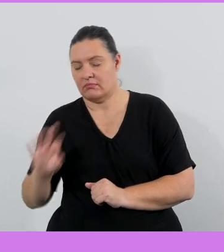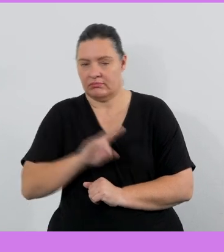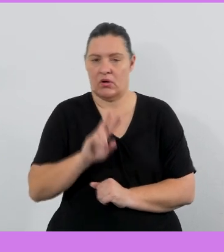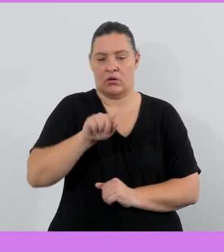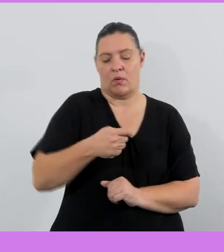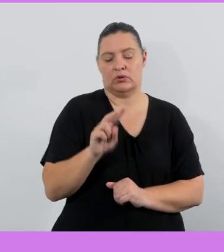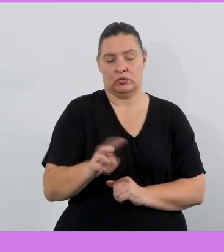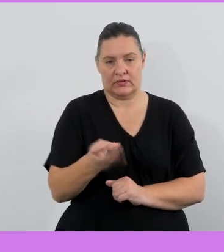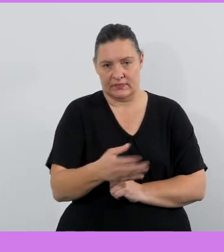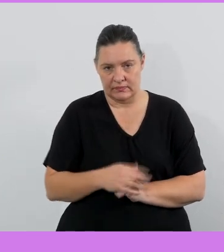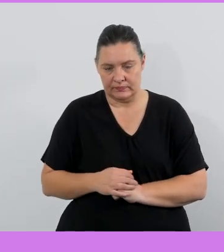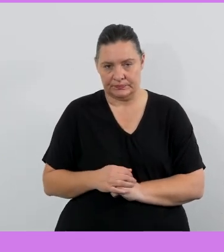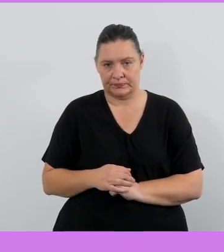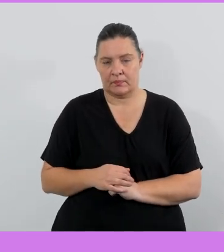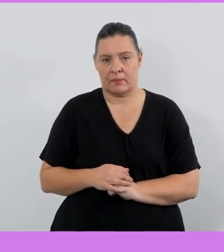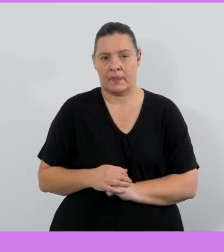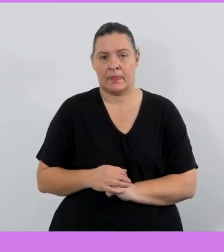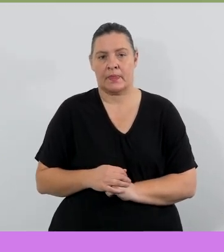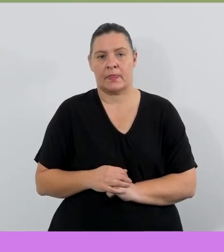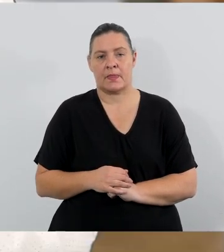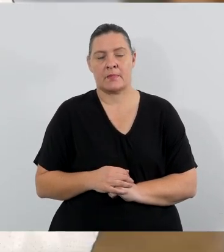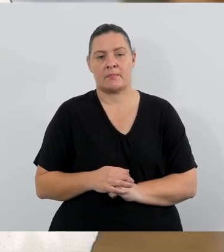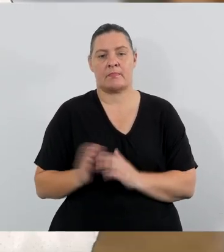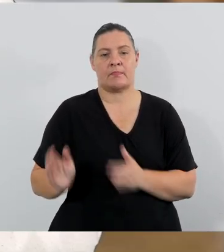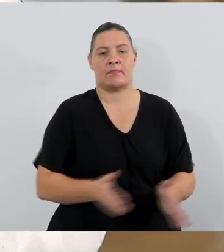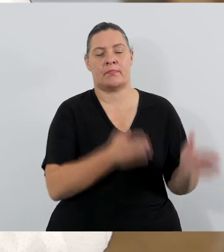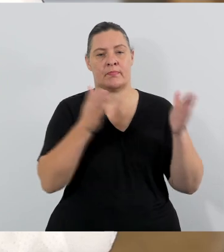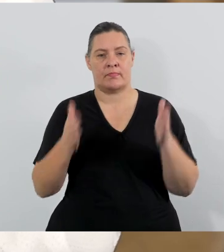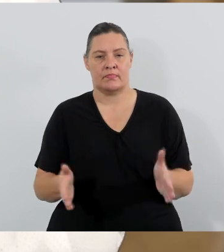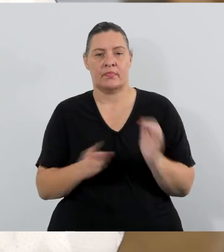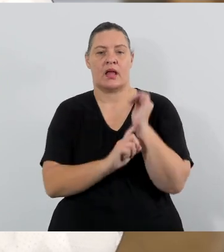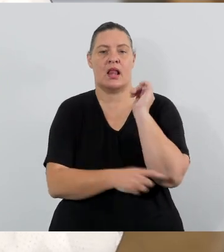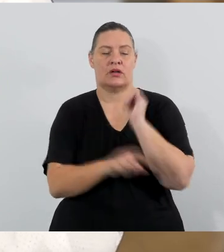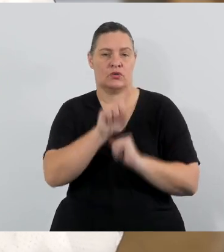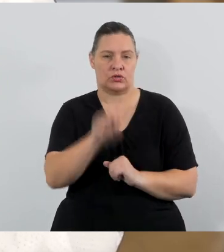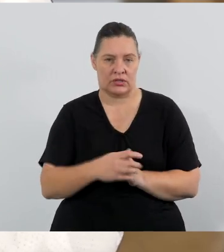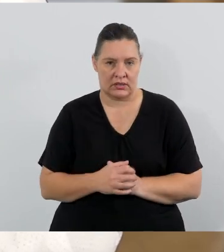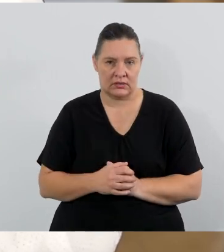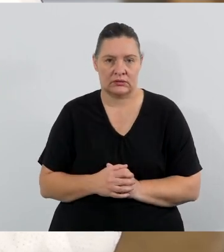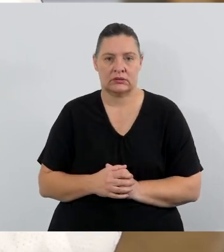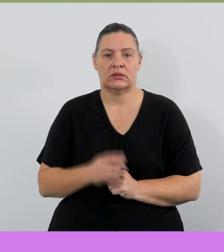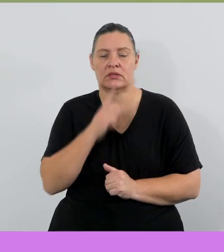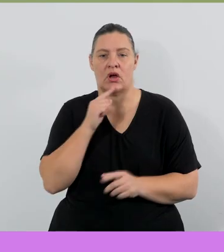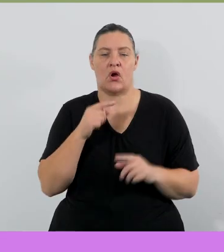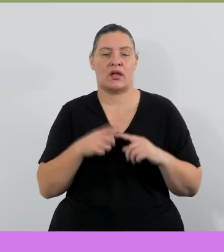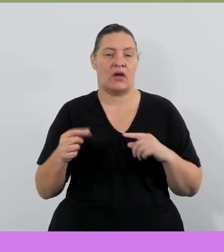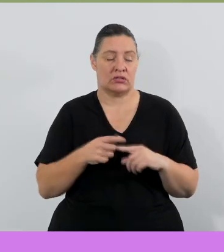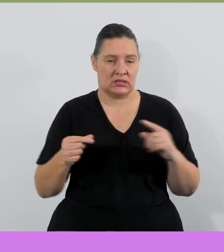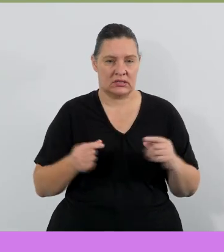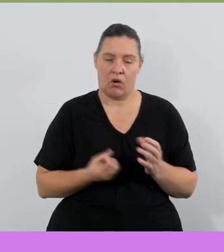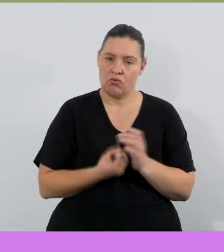the decimal. All right. Okay, so let's move on to our last question here. I'm saying carrots grow